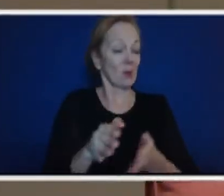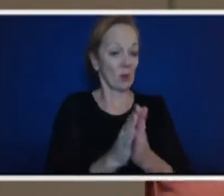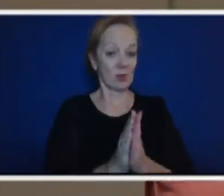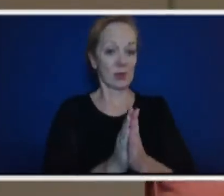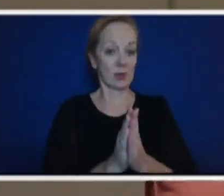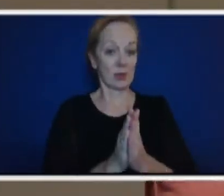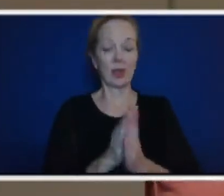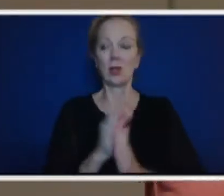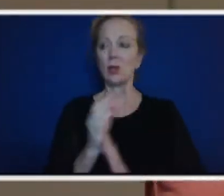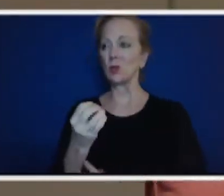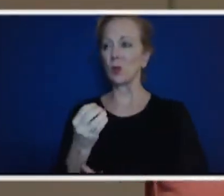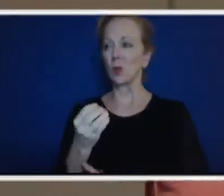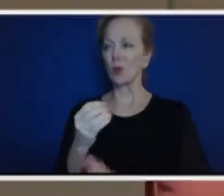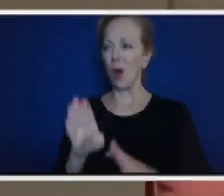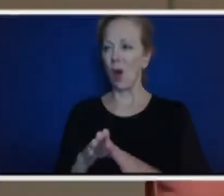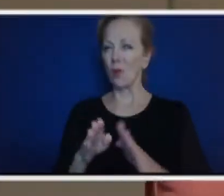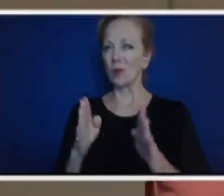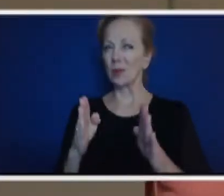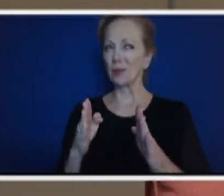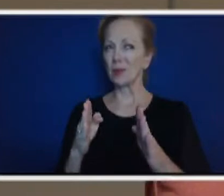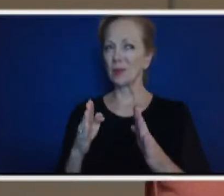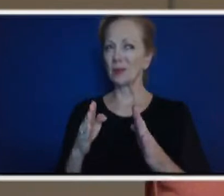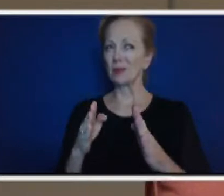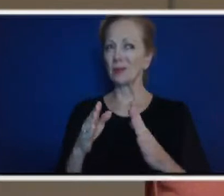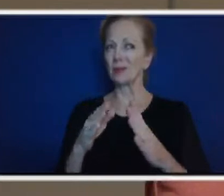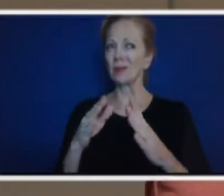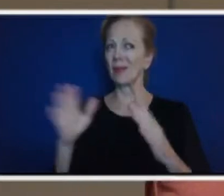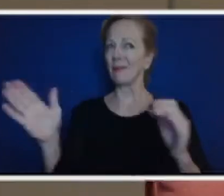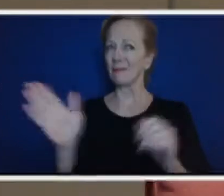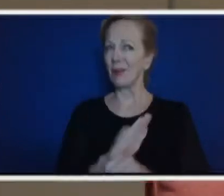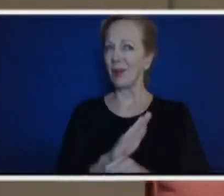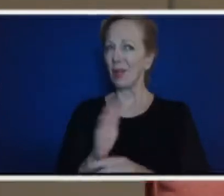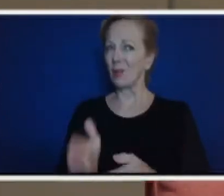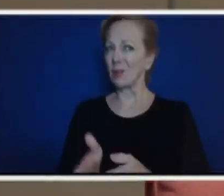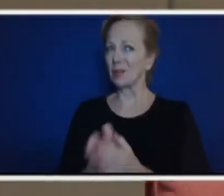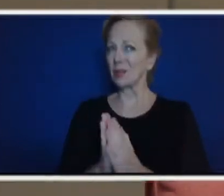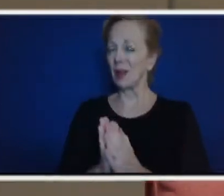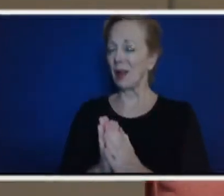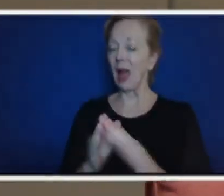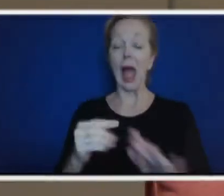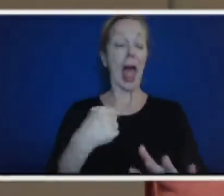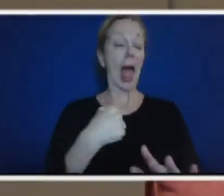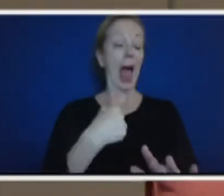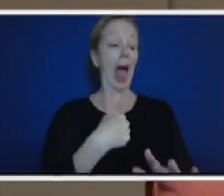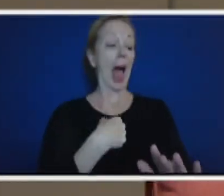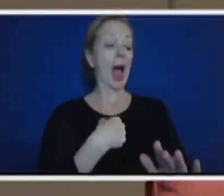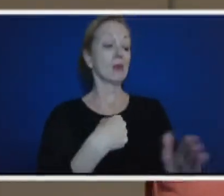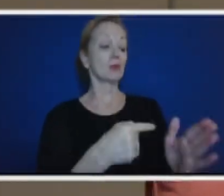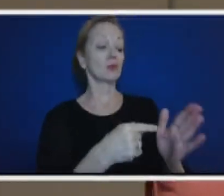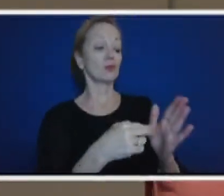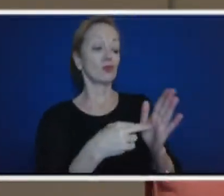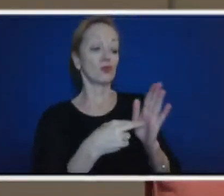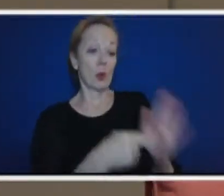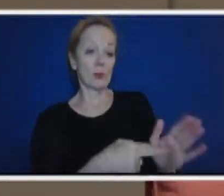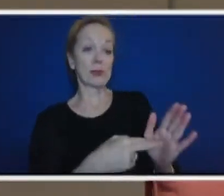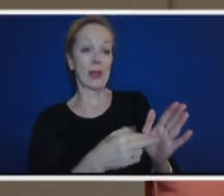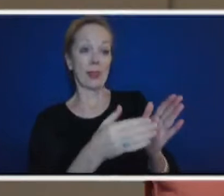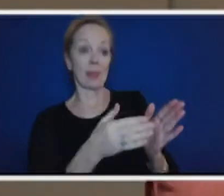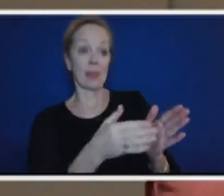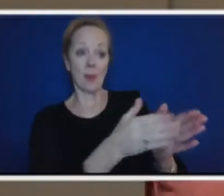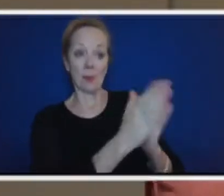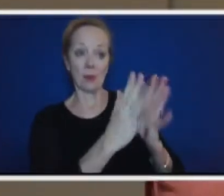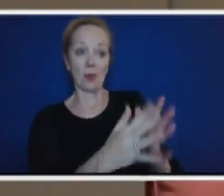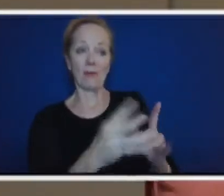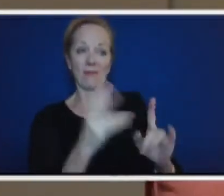So does that open up the entire petition? I mean, well, I represent the petitioner. We have filed just for this item at